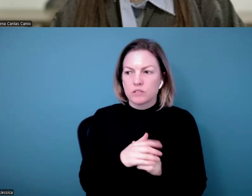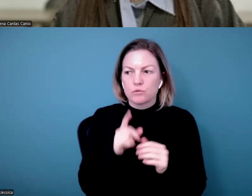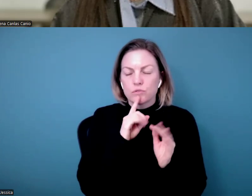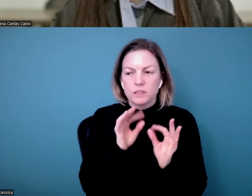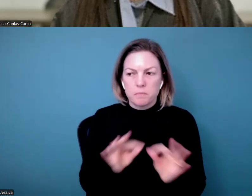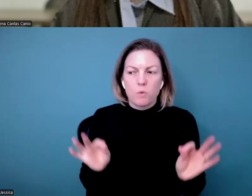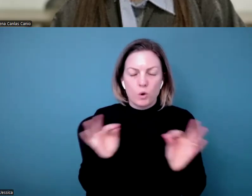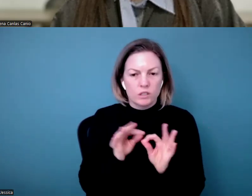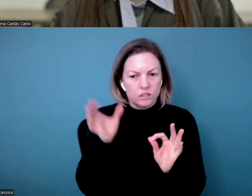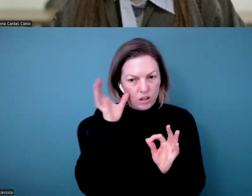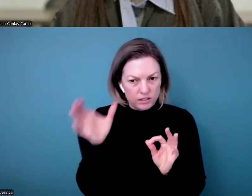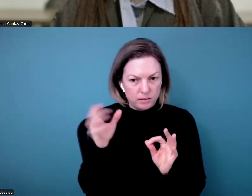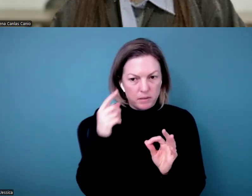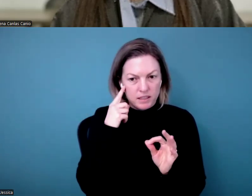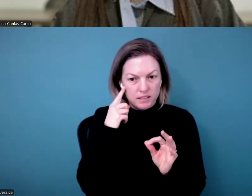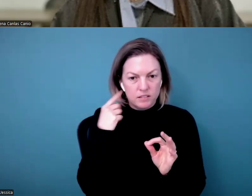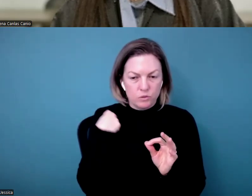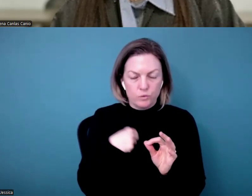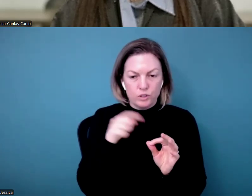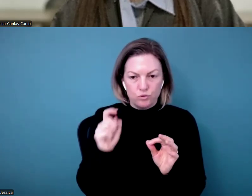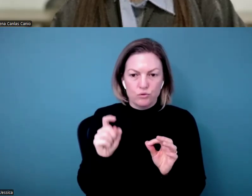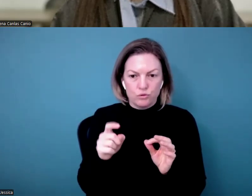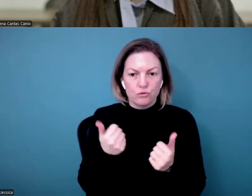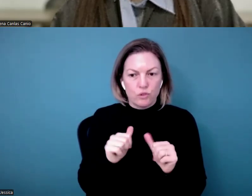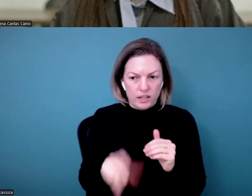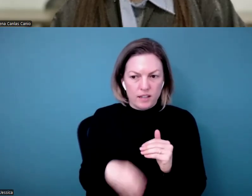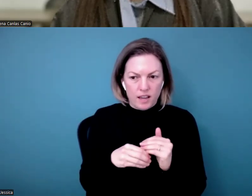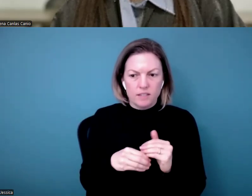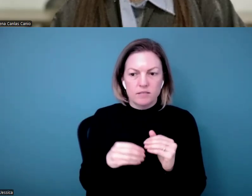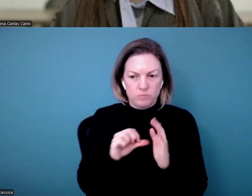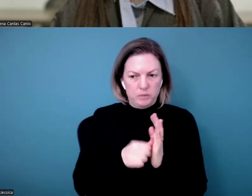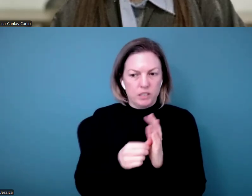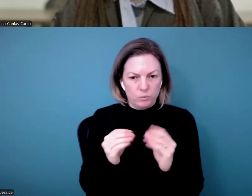important concept, and I think it's something that we really should try to build on.